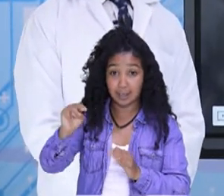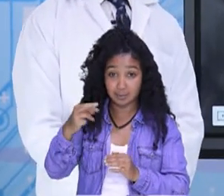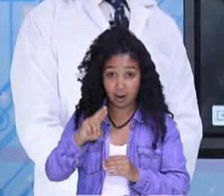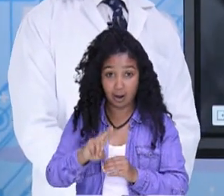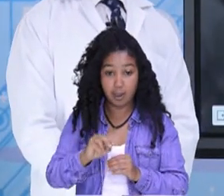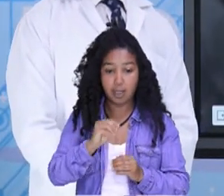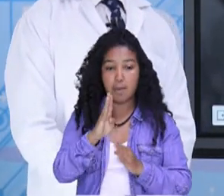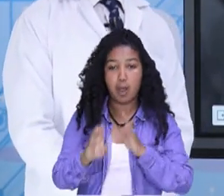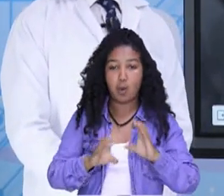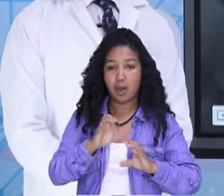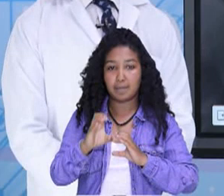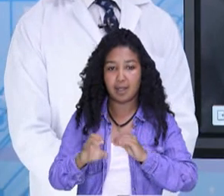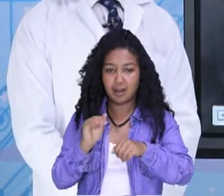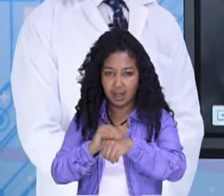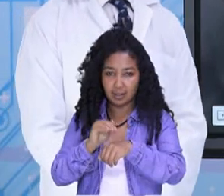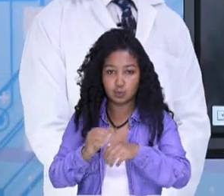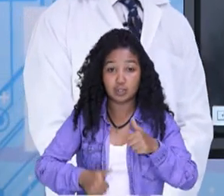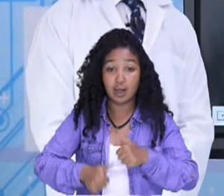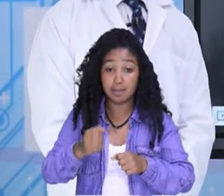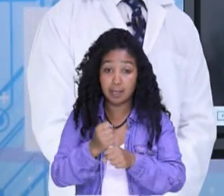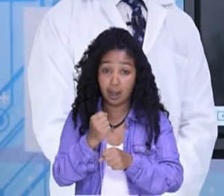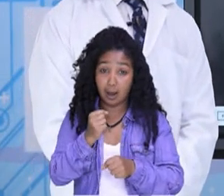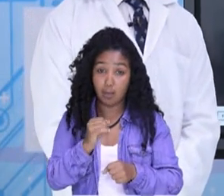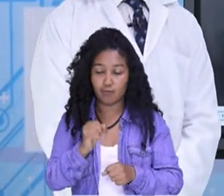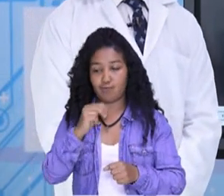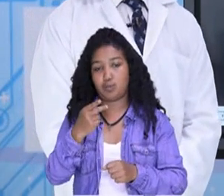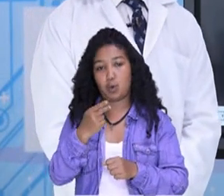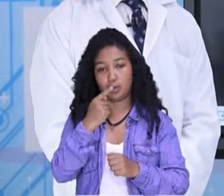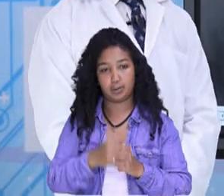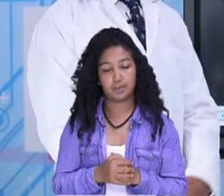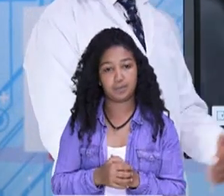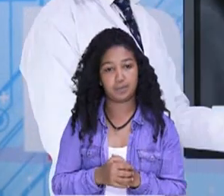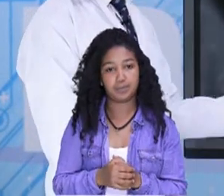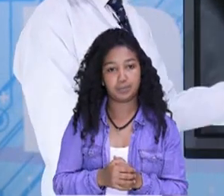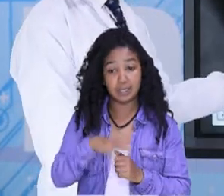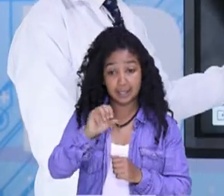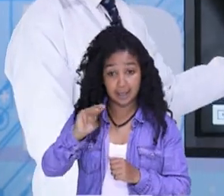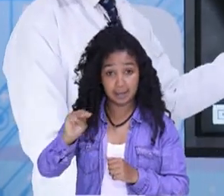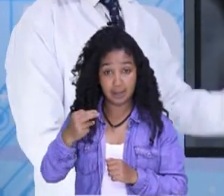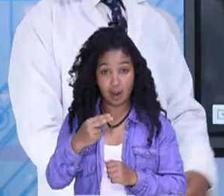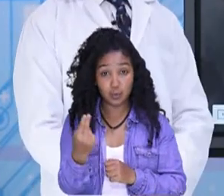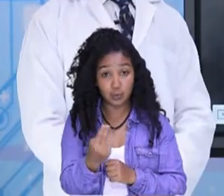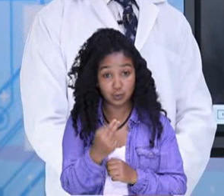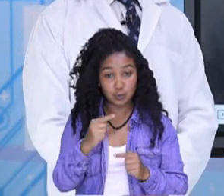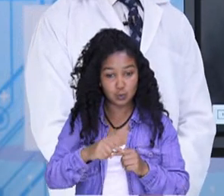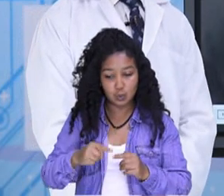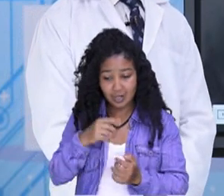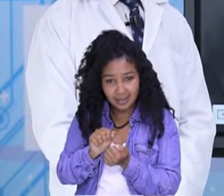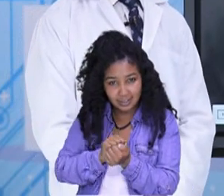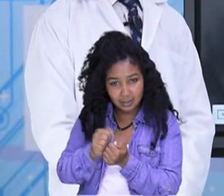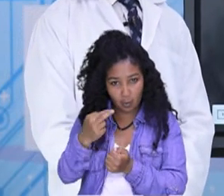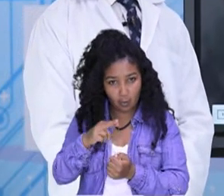are biochemical catalysts which are made up of proteins. Enzymes are used to